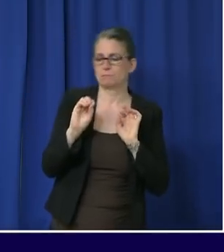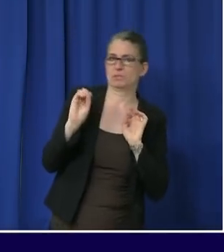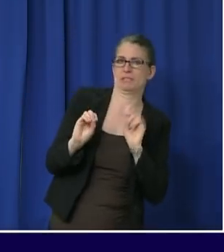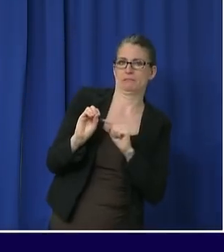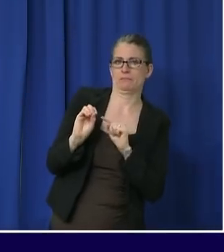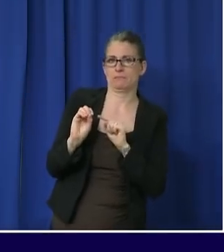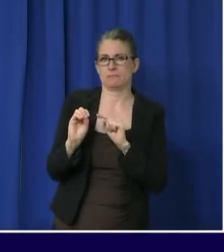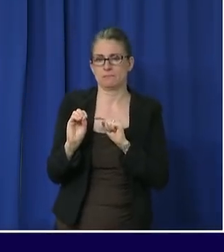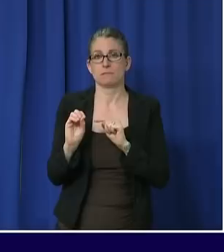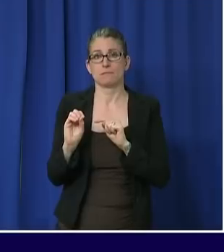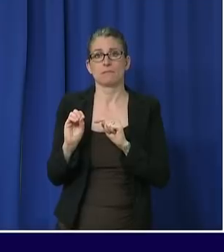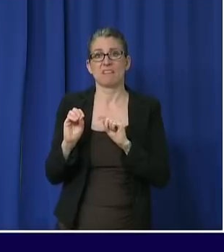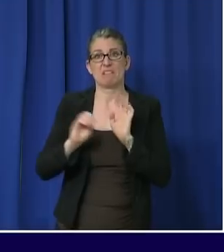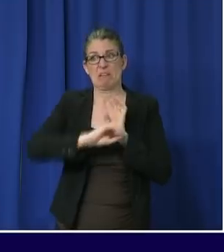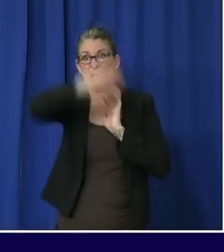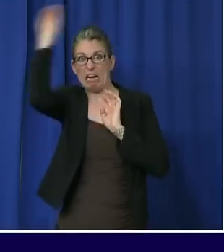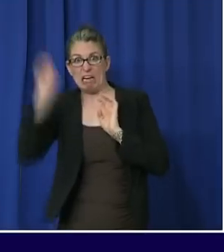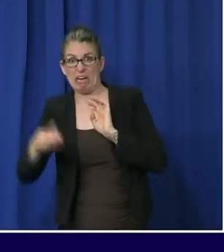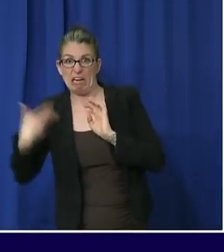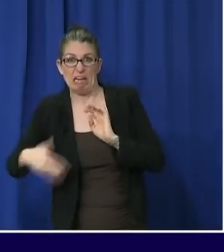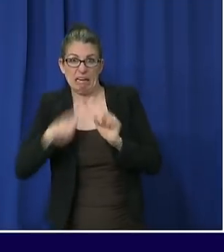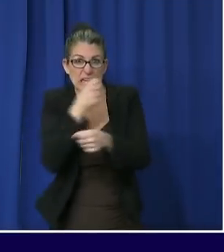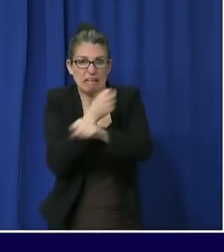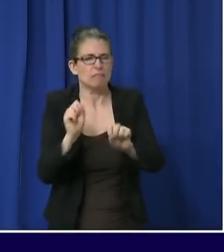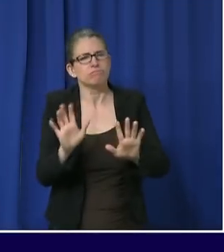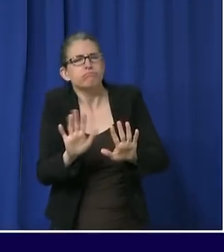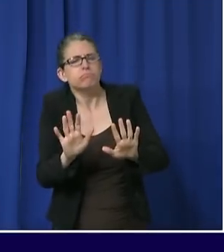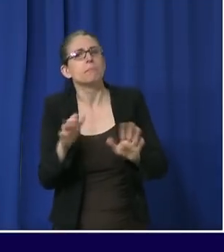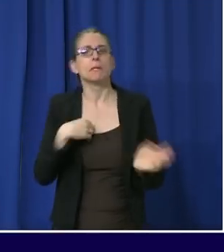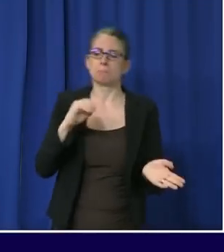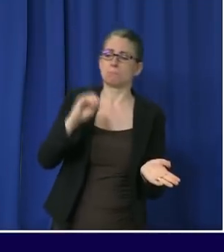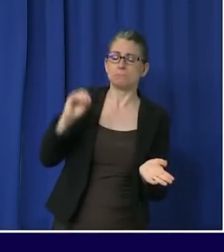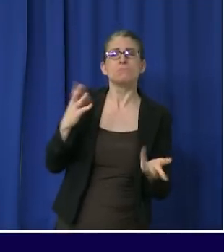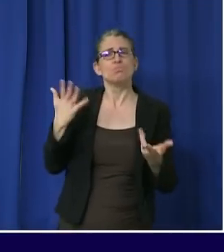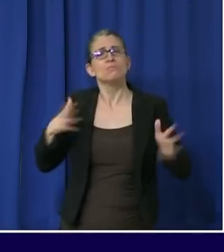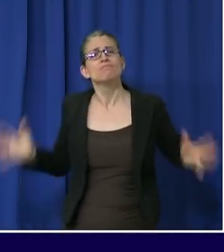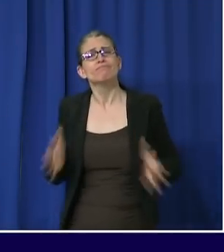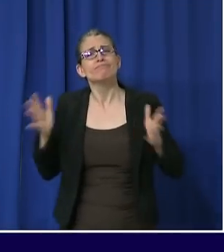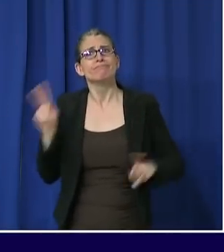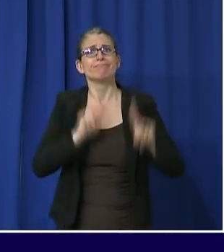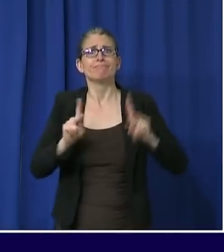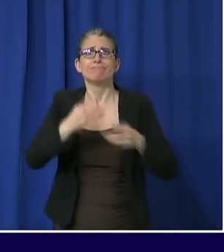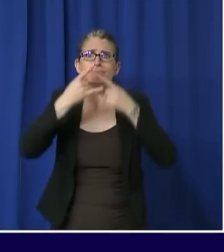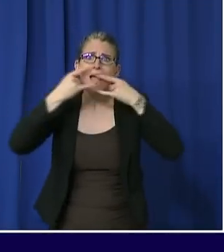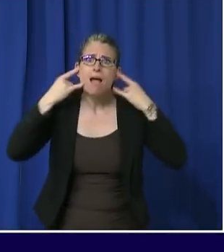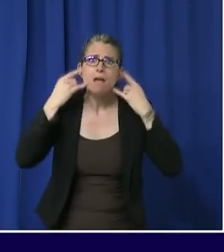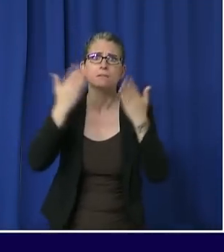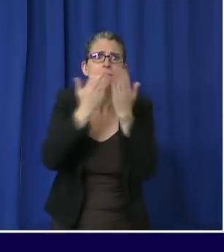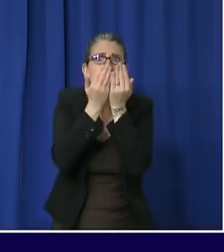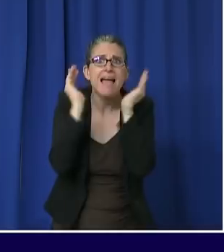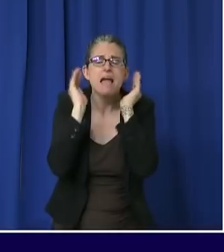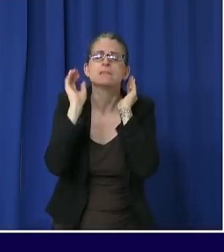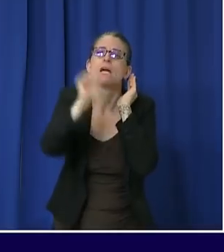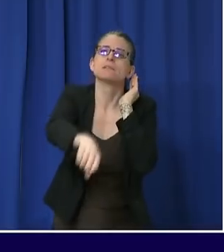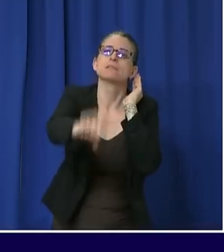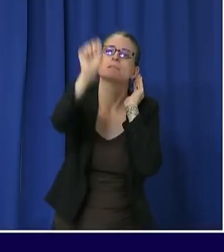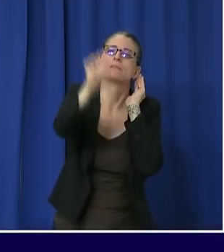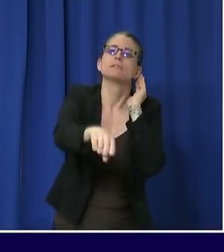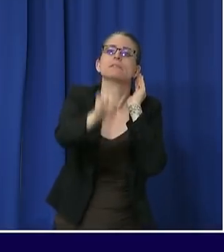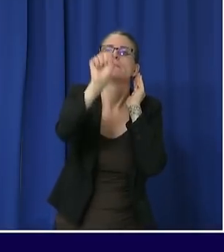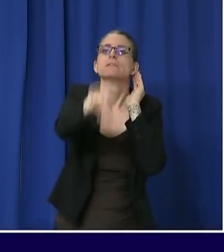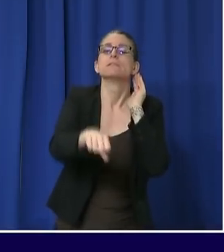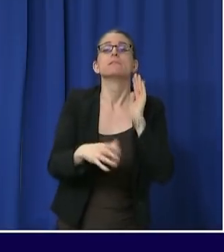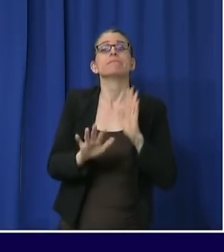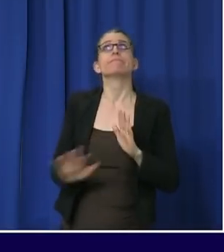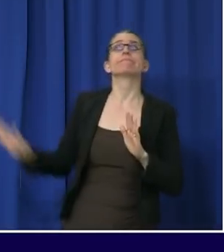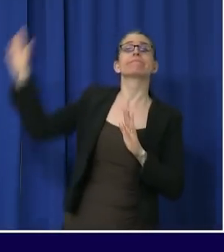be wearing face coverings, which we continue to recommend. And then if there were to be some type of outbreak, we now have the testing